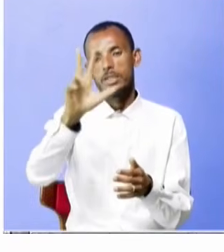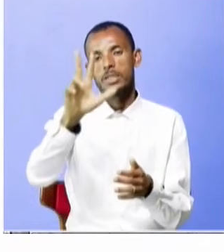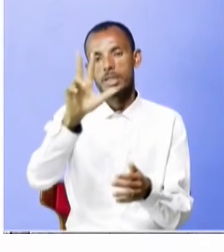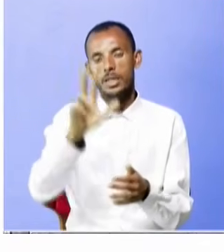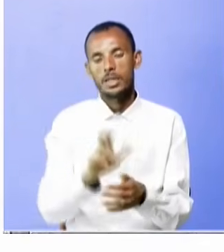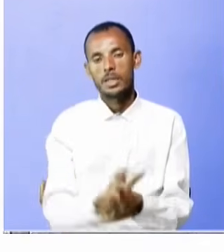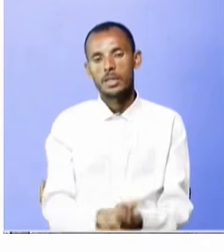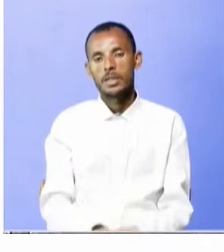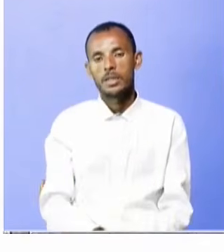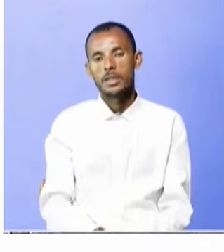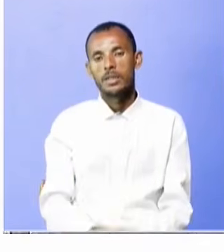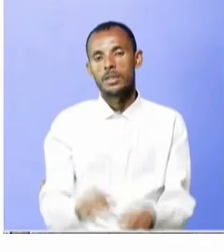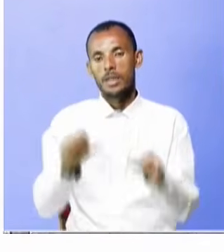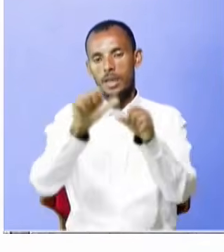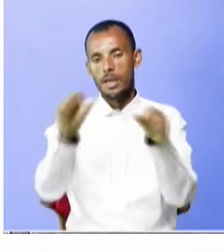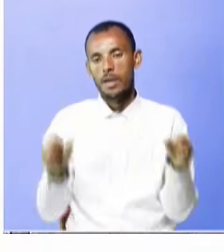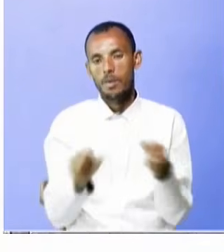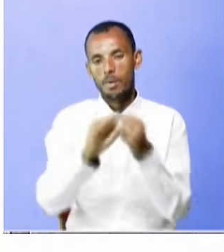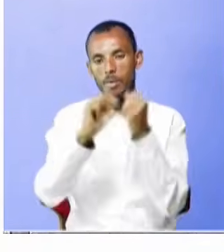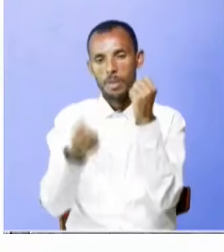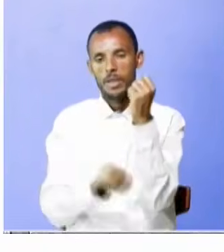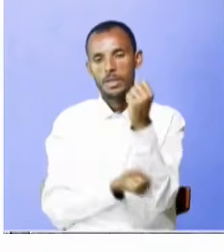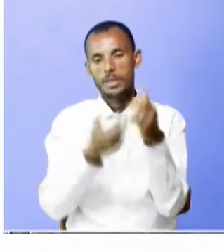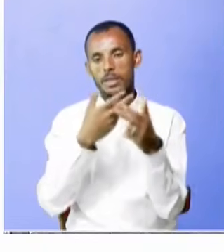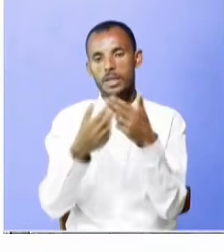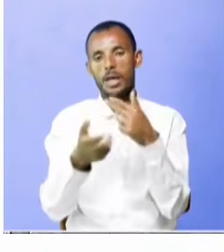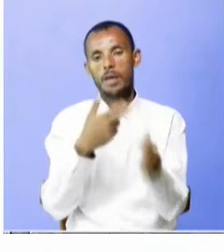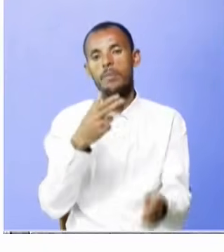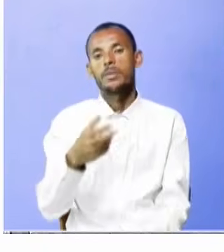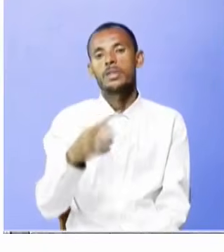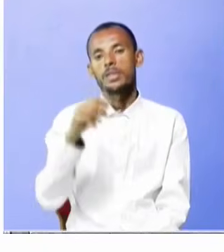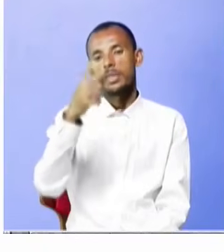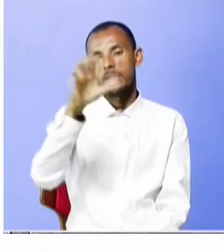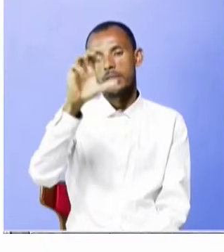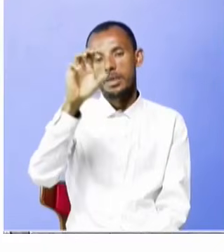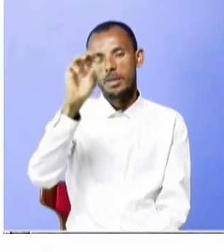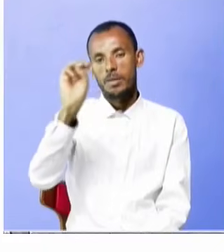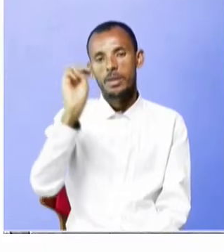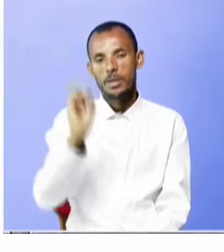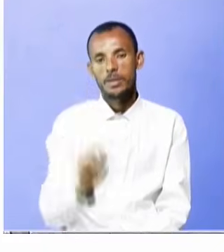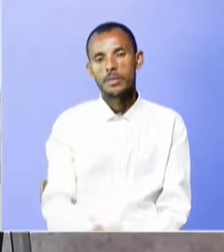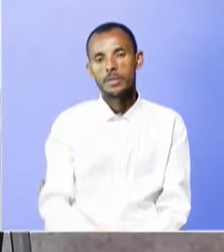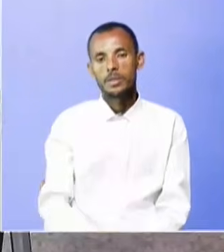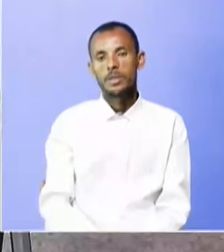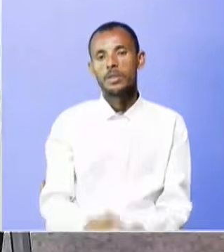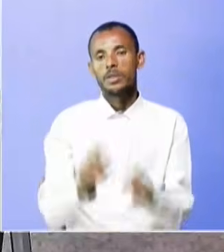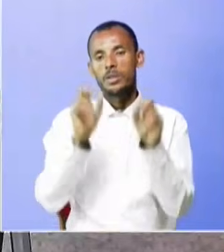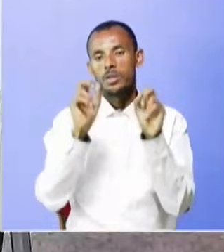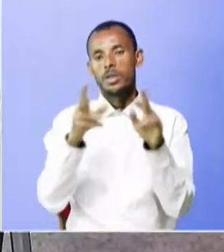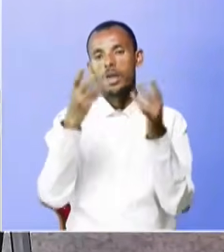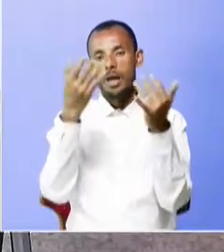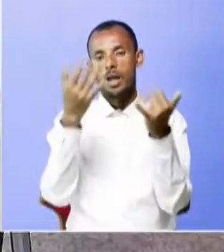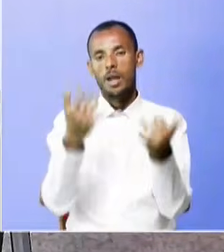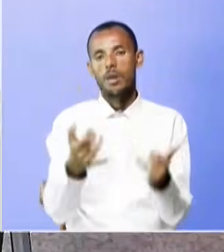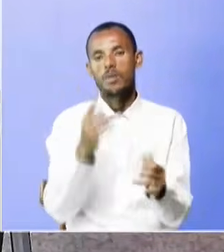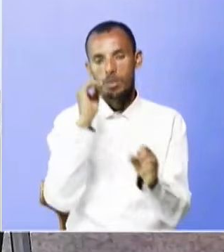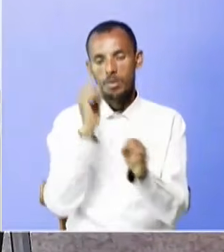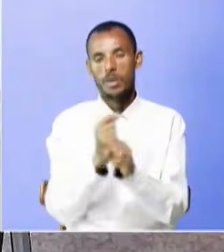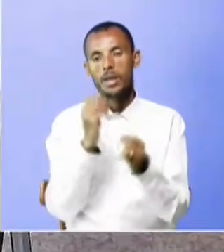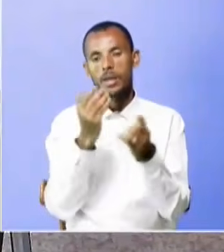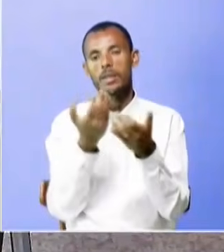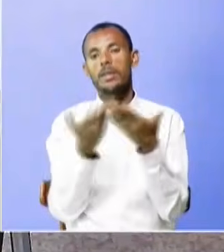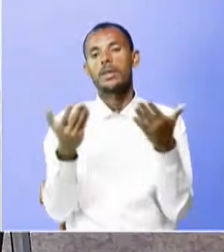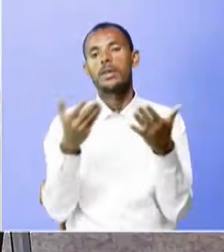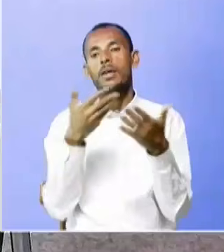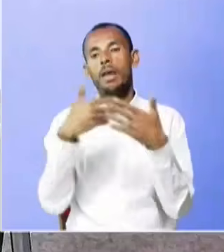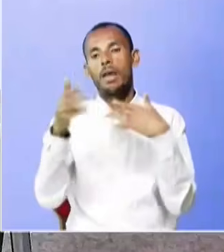1/3 of area of the base times the height is 10 centimeter. Okay, now to make things